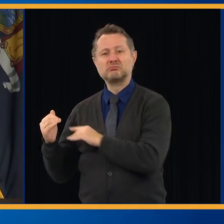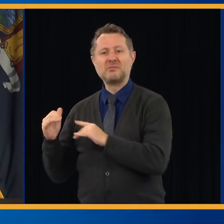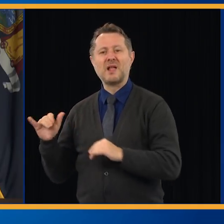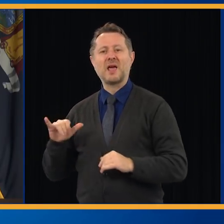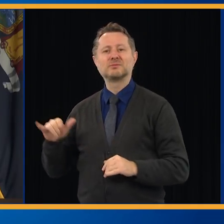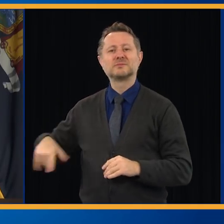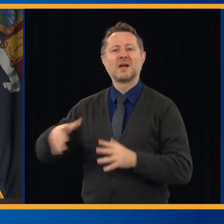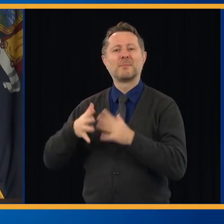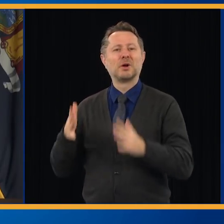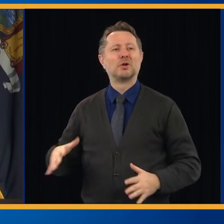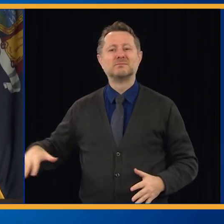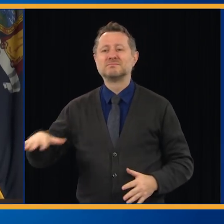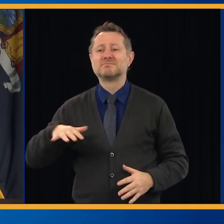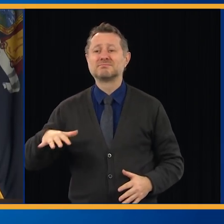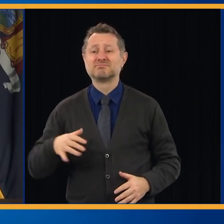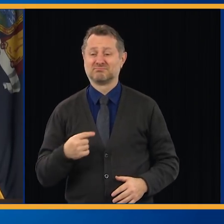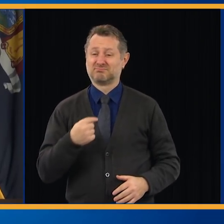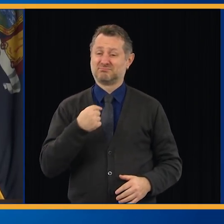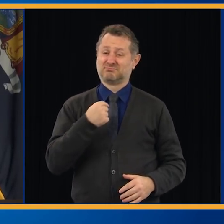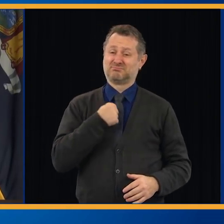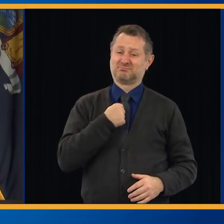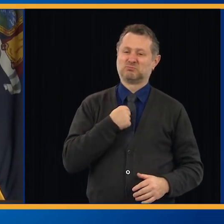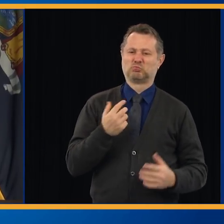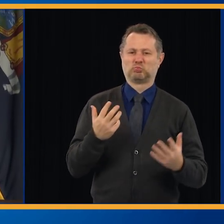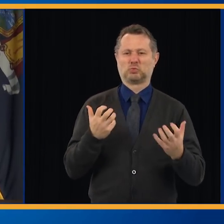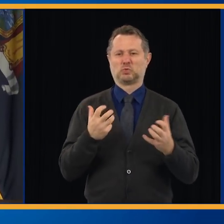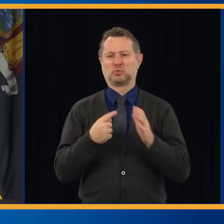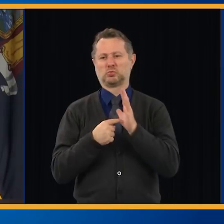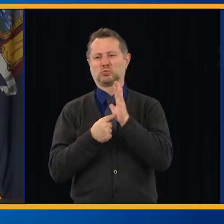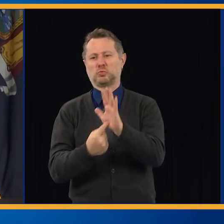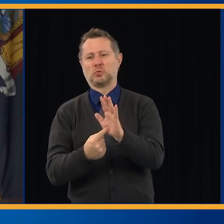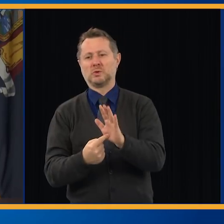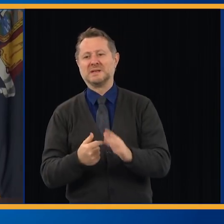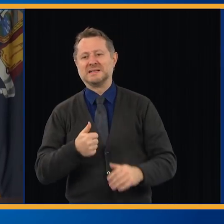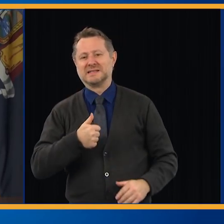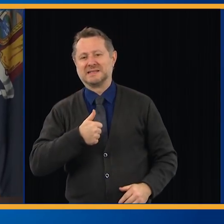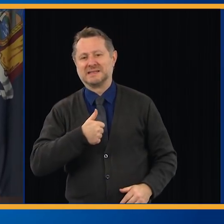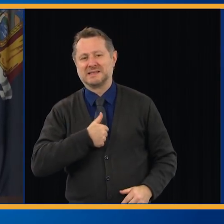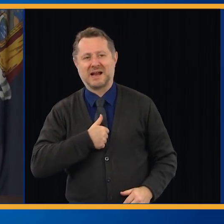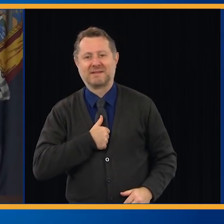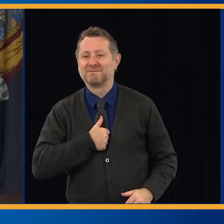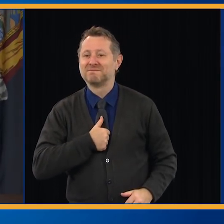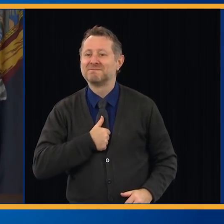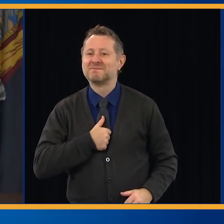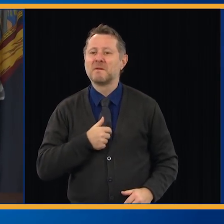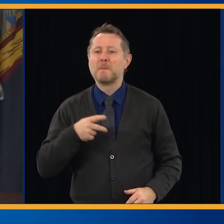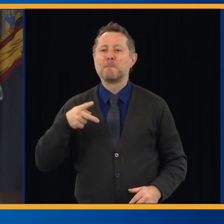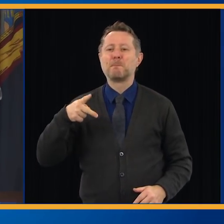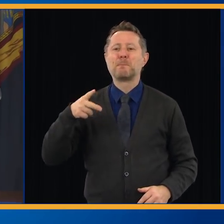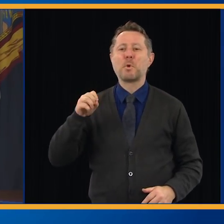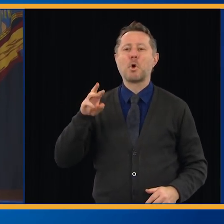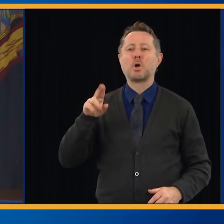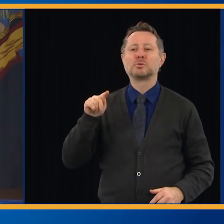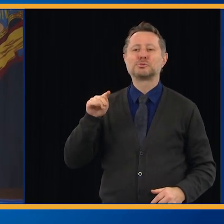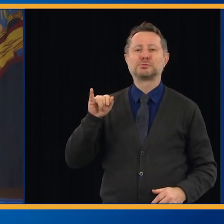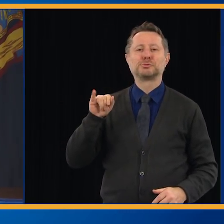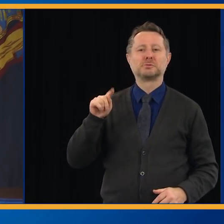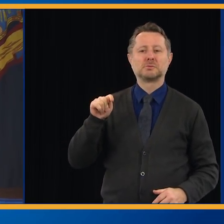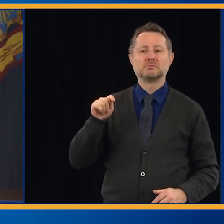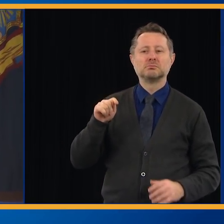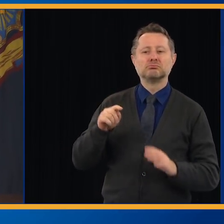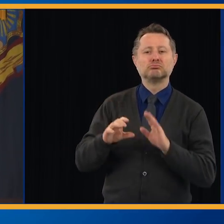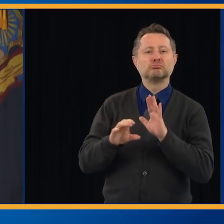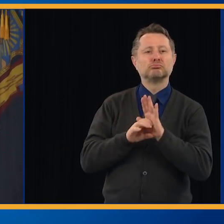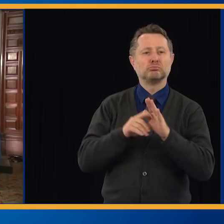I want to show you a self-portrait that was done by